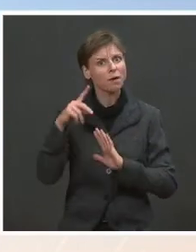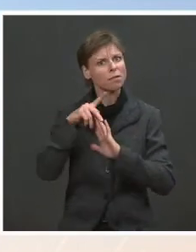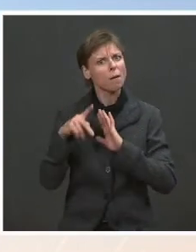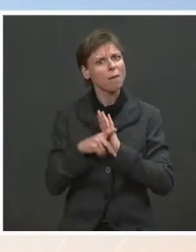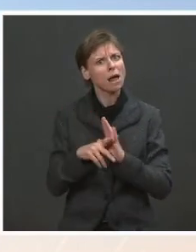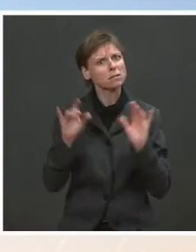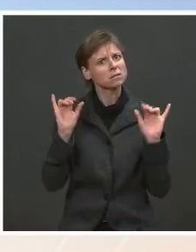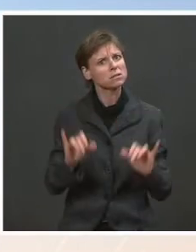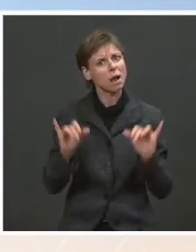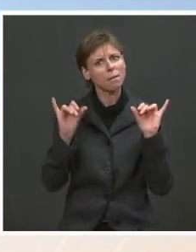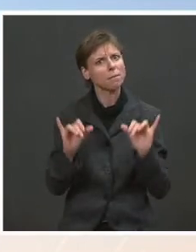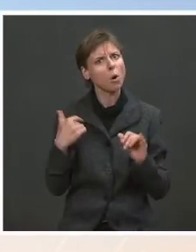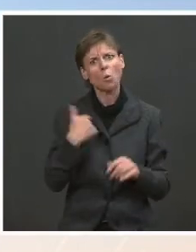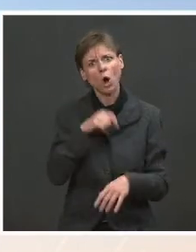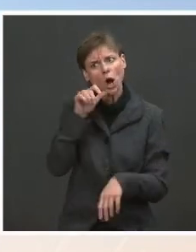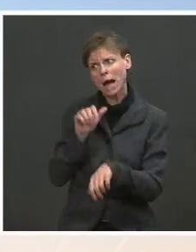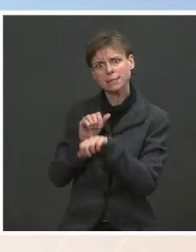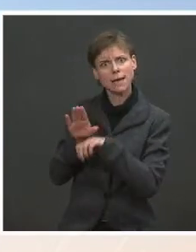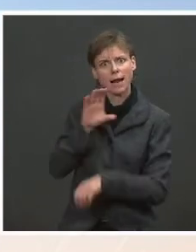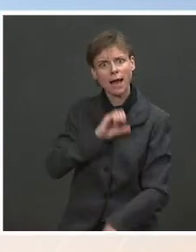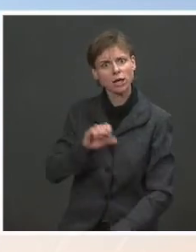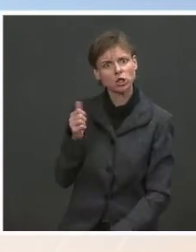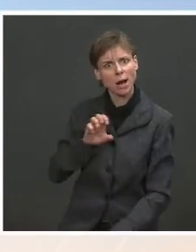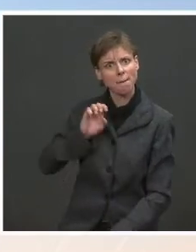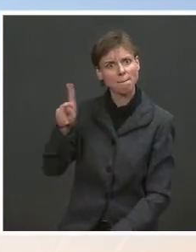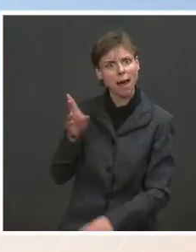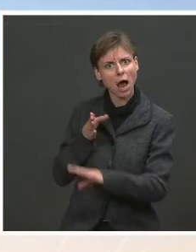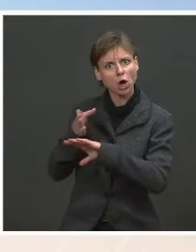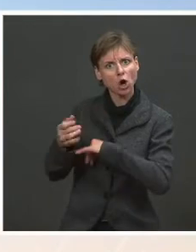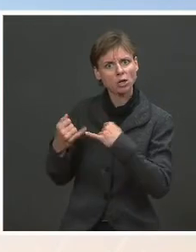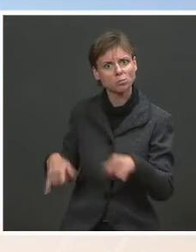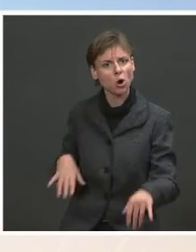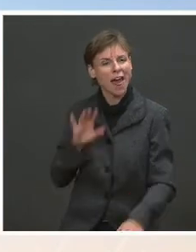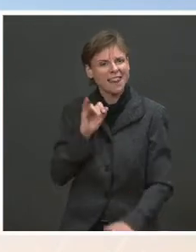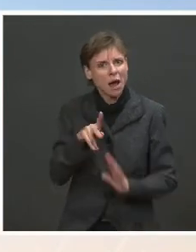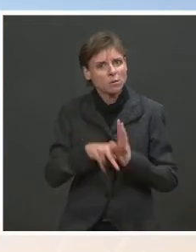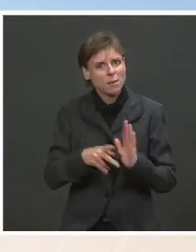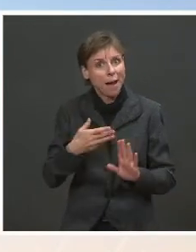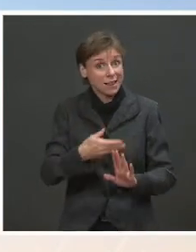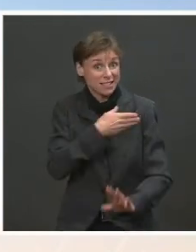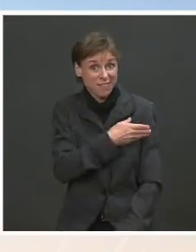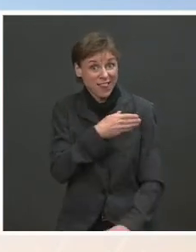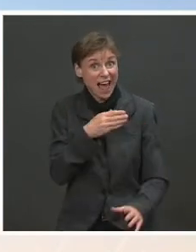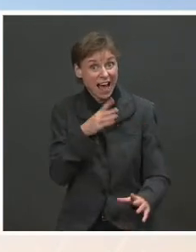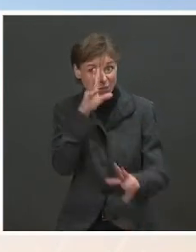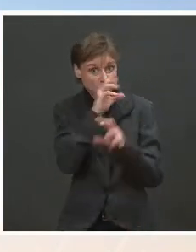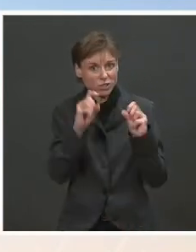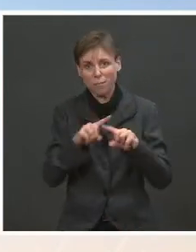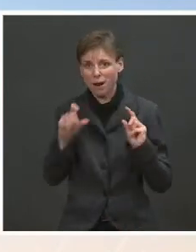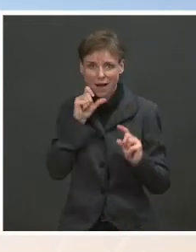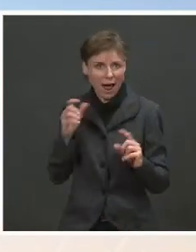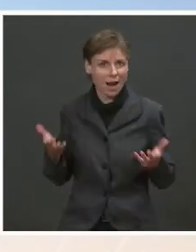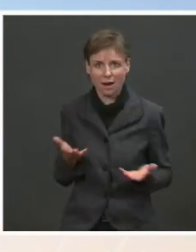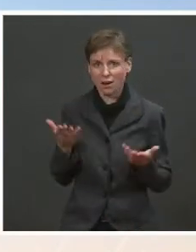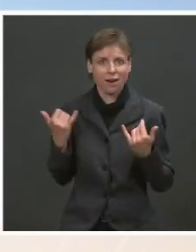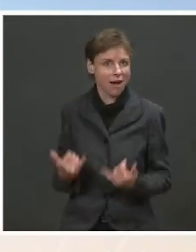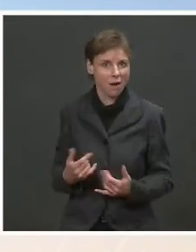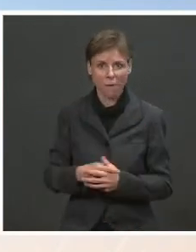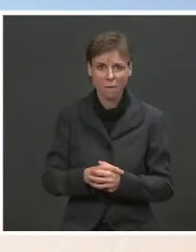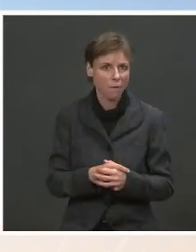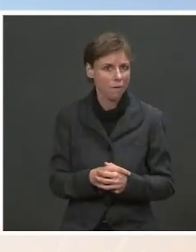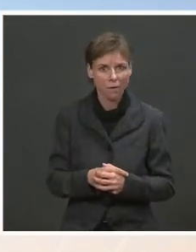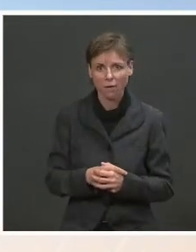to be, we're not going to send a 10-year-old back across the border. That was the policy of the last administration. That's not our policy here. Go ahead. Is